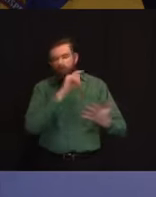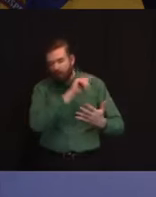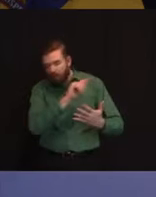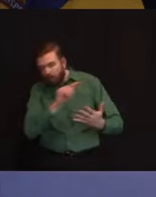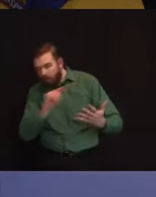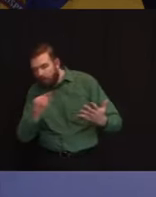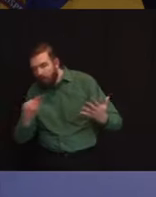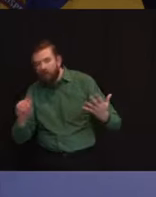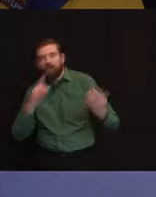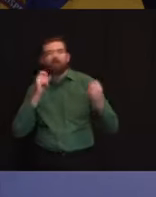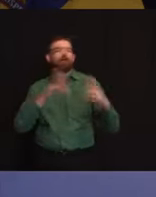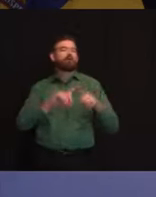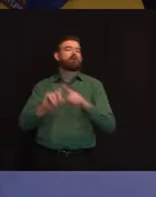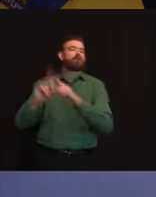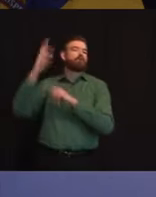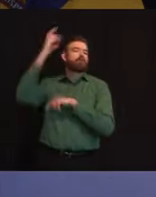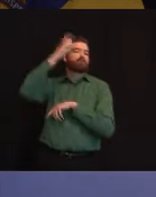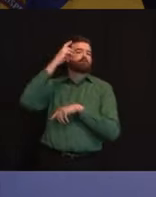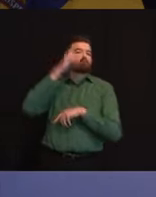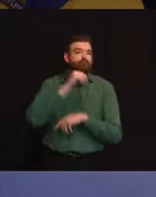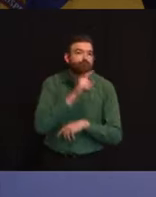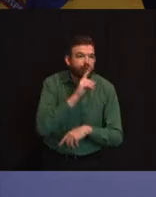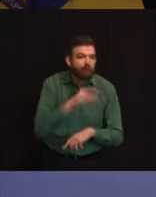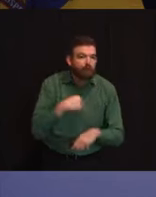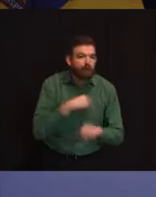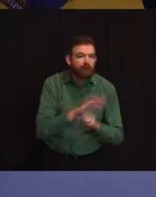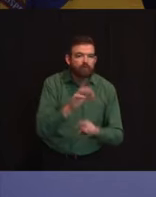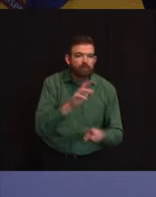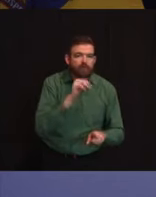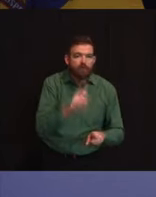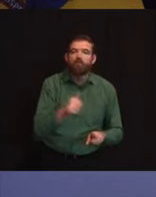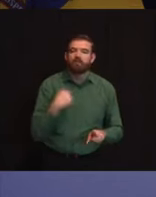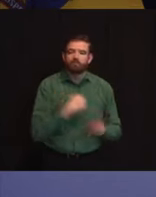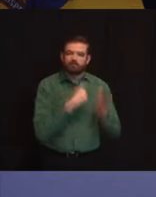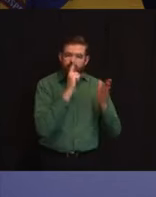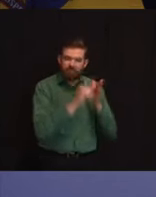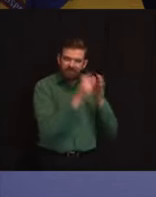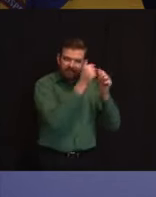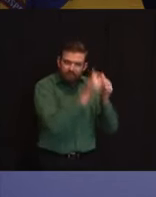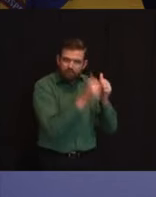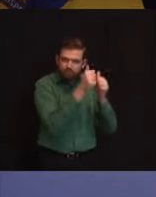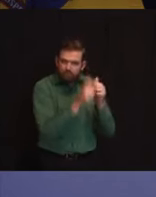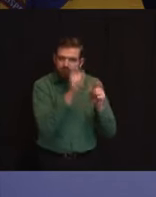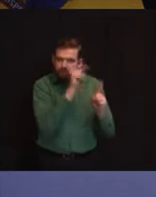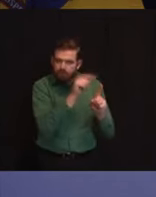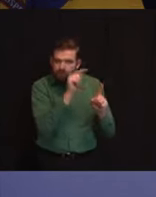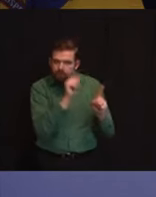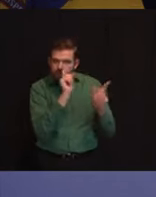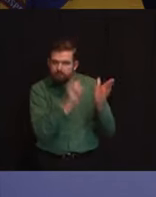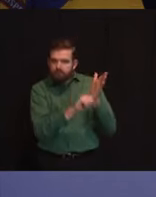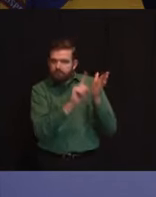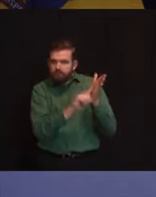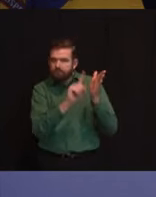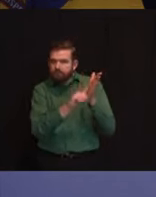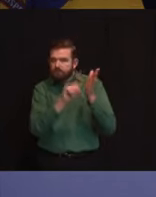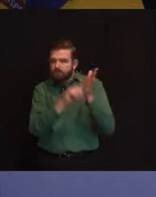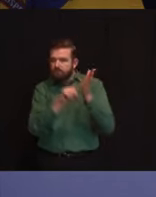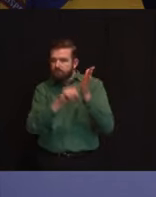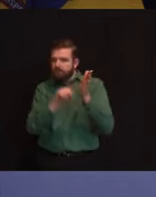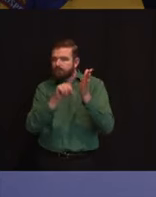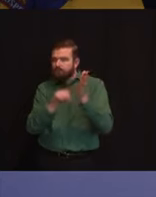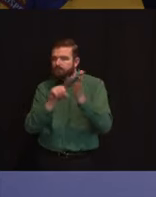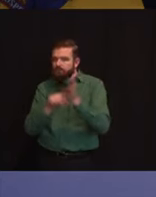of those, Ed and his team, because I think it's fair to say that we should count I don't know if you're using the